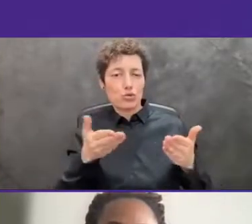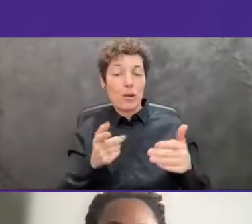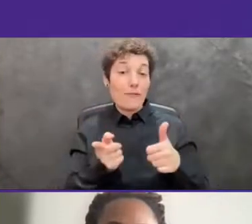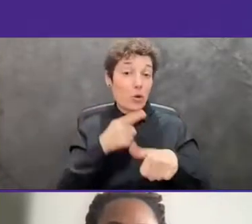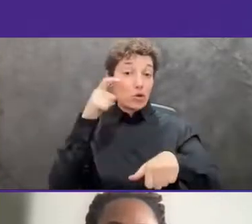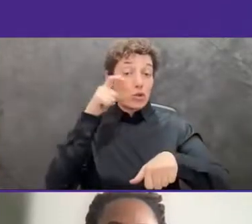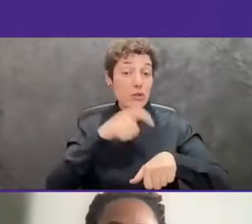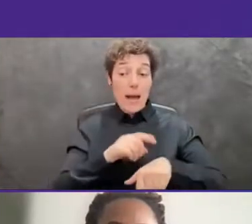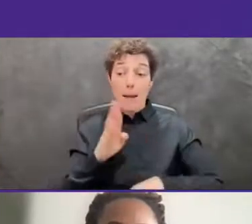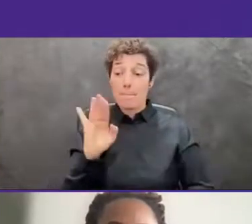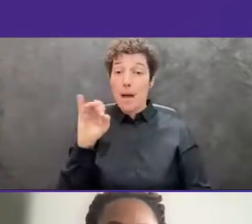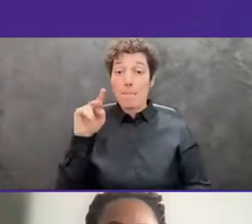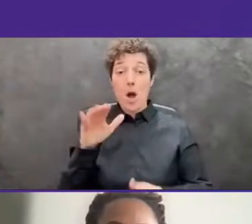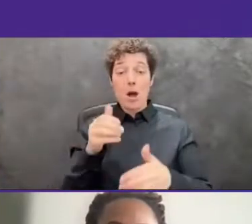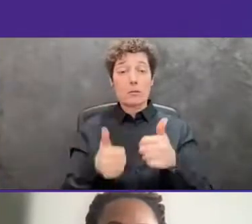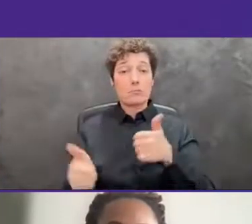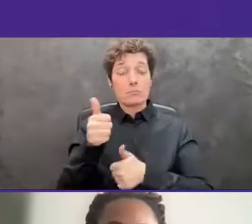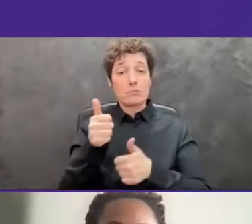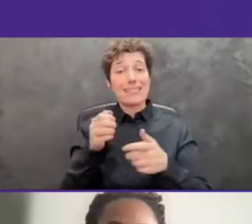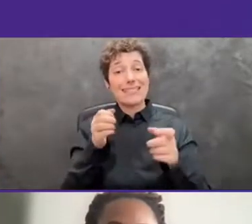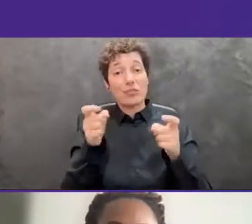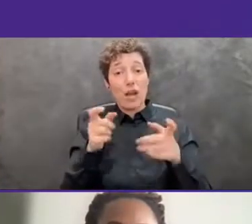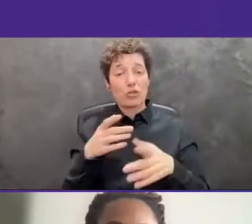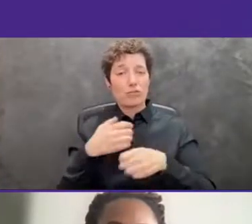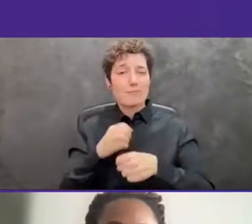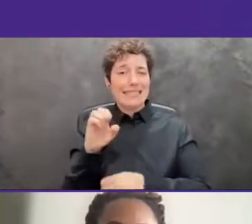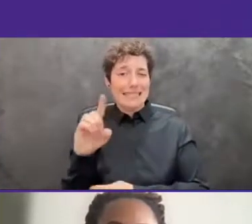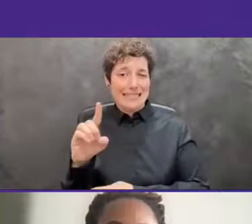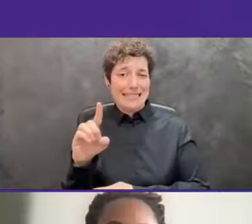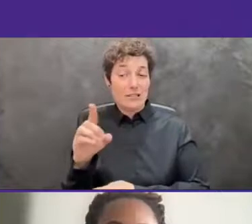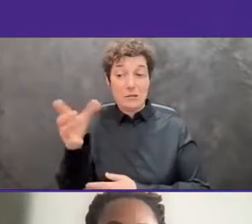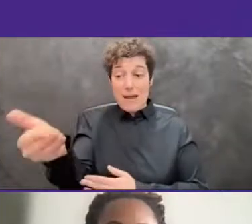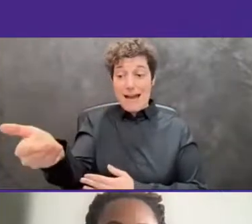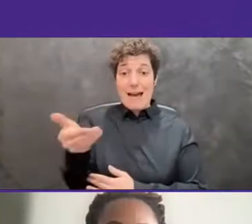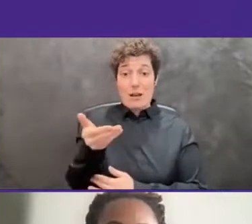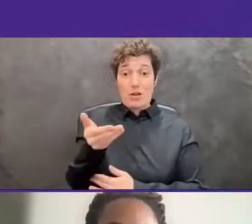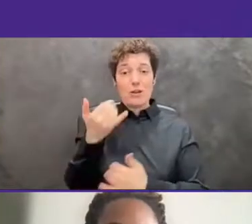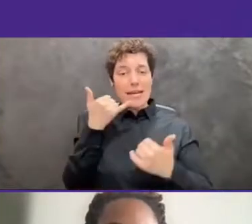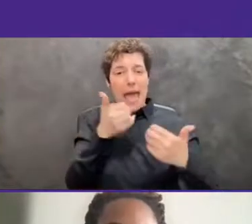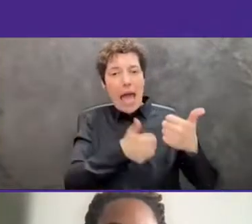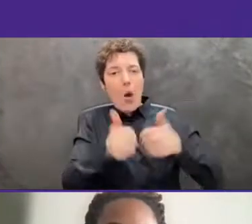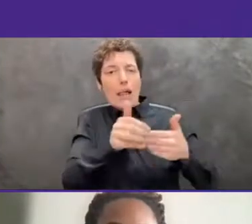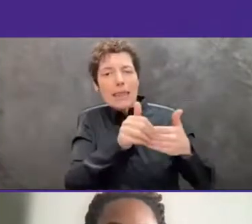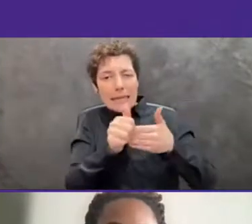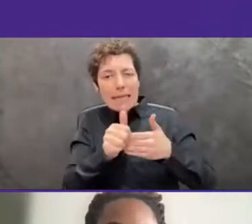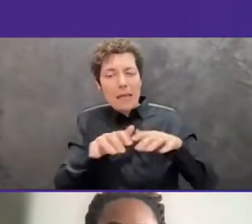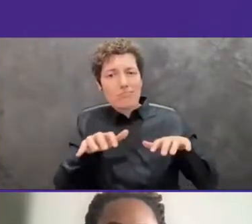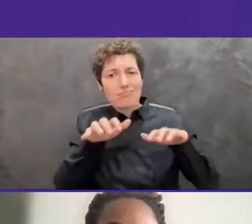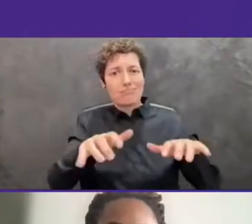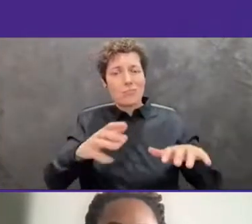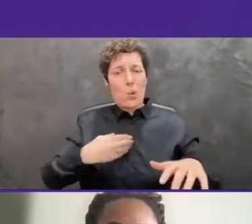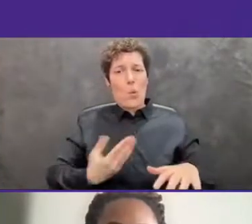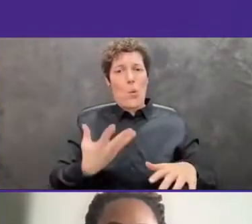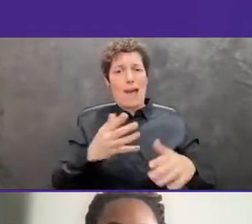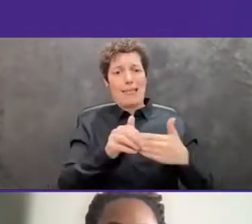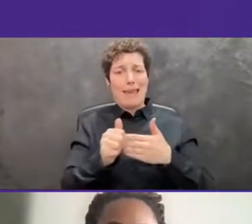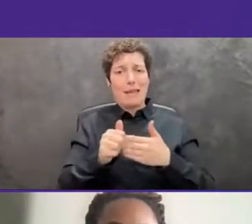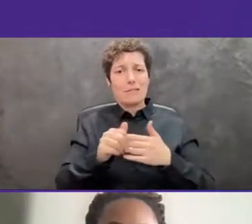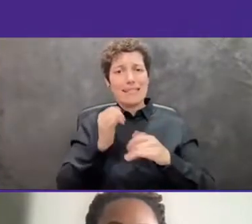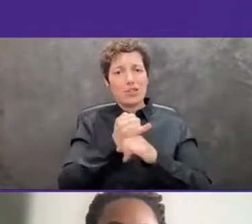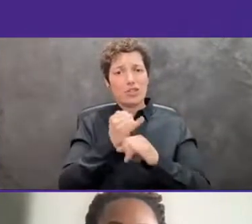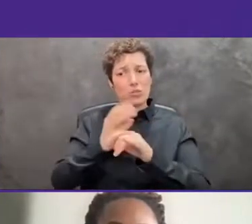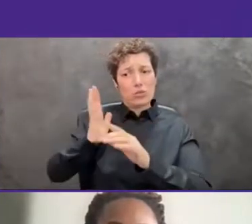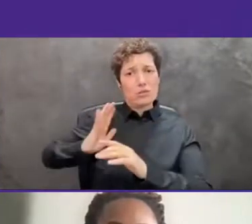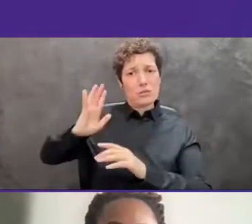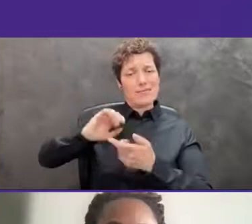EDs now leading historically white-led institutions, including some of the speakers today, myself